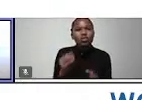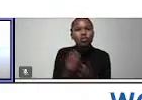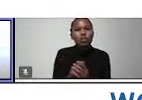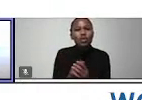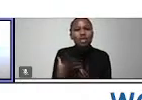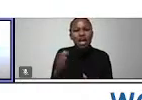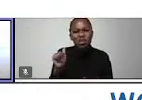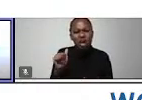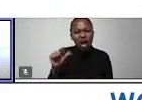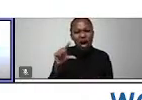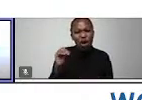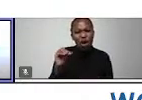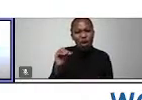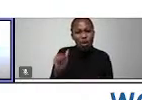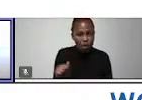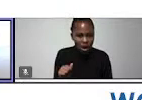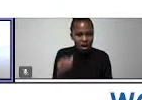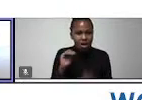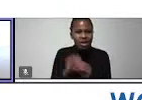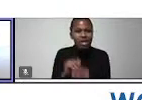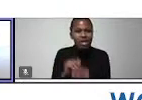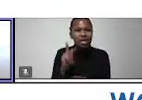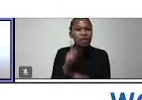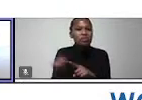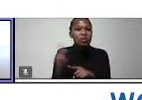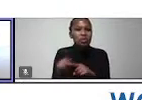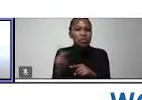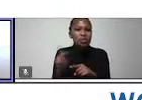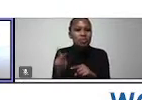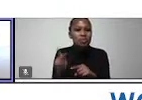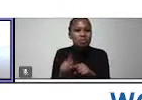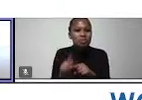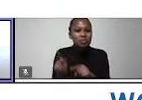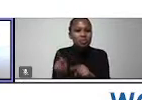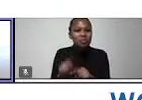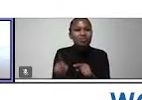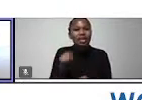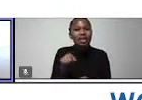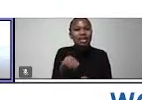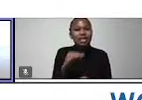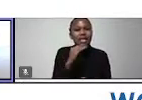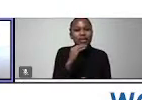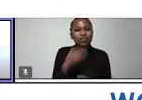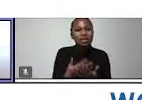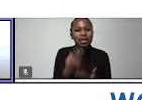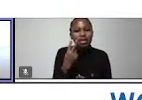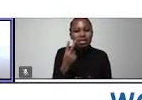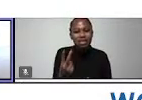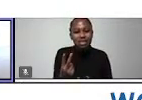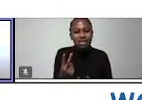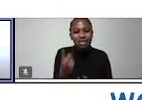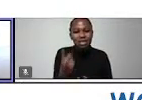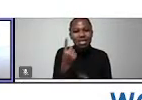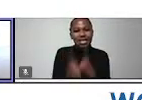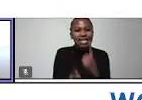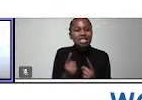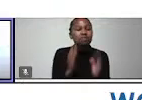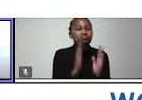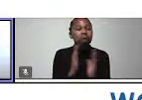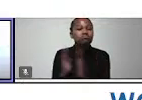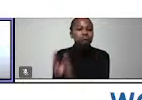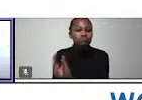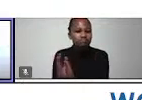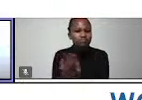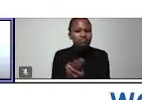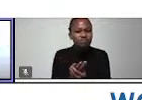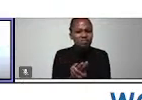assessed actually products. And that is actually the implication, you know, that we see per each category, you know, in this regard.